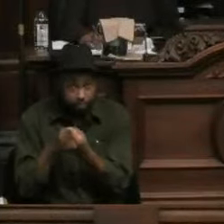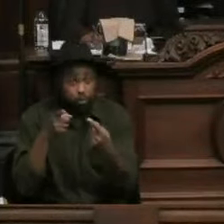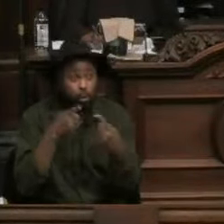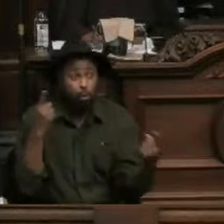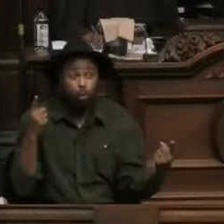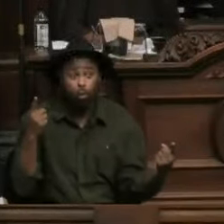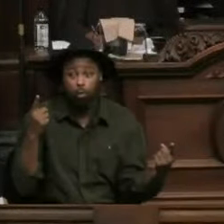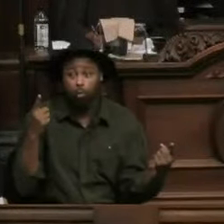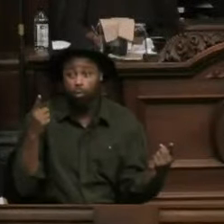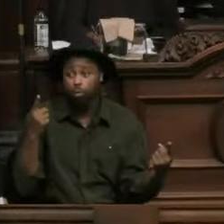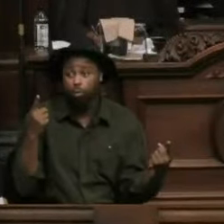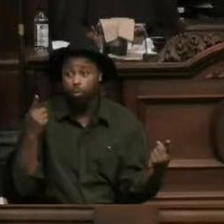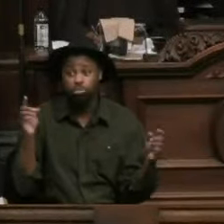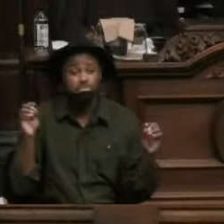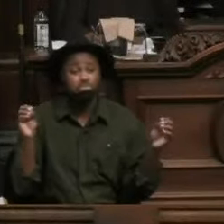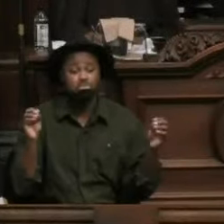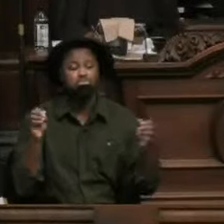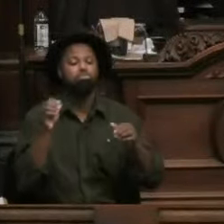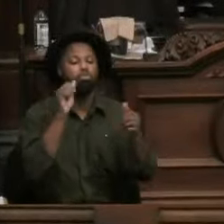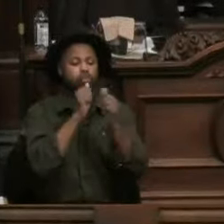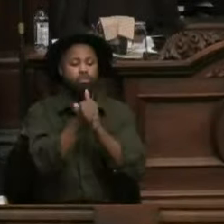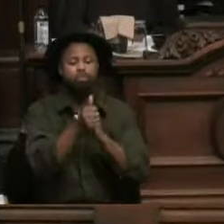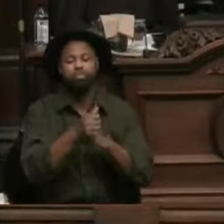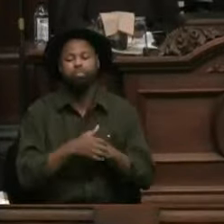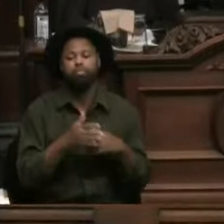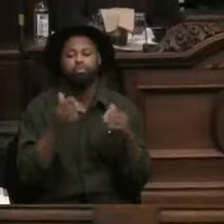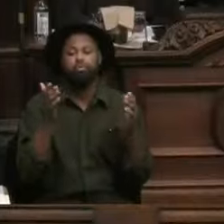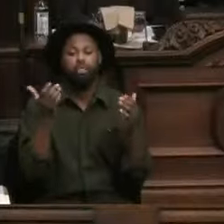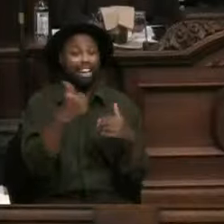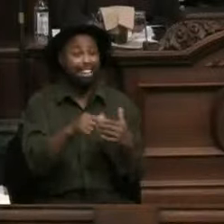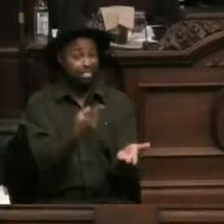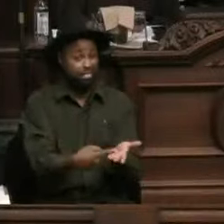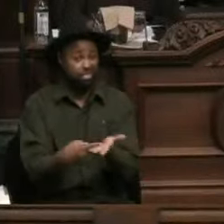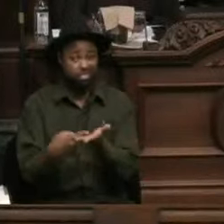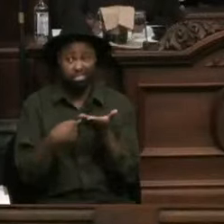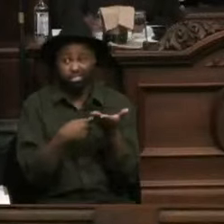Any opposed? Motion carries. Any discussion?